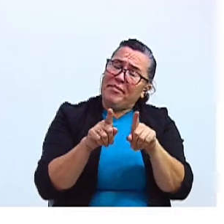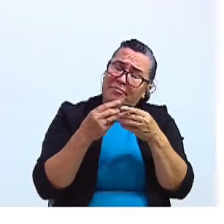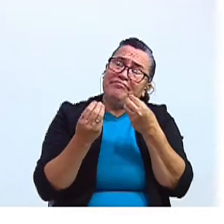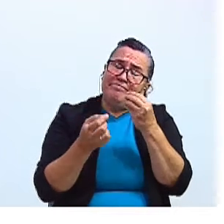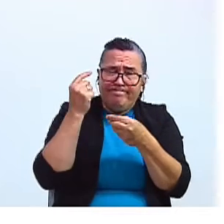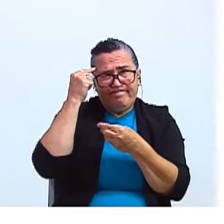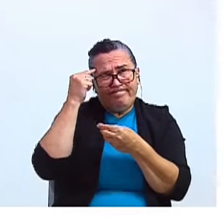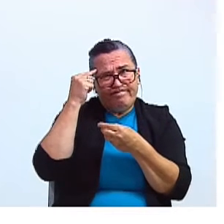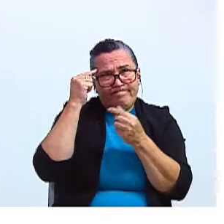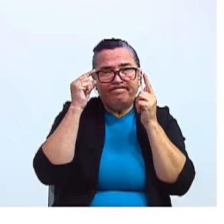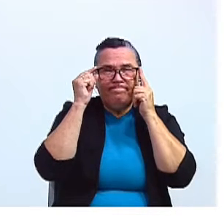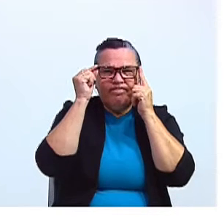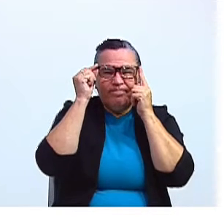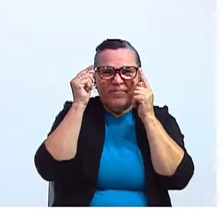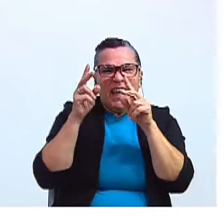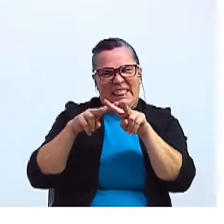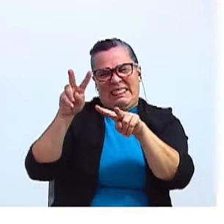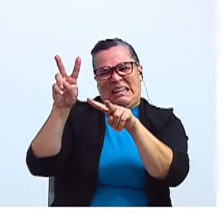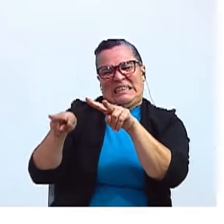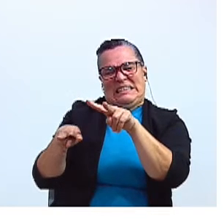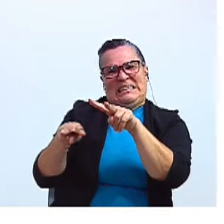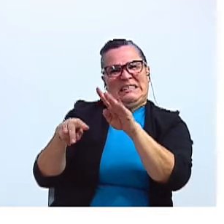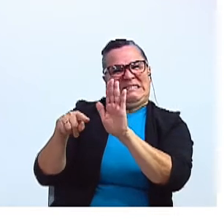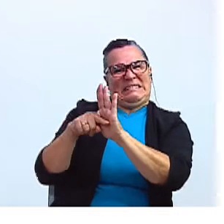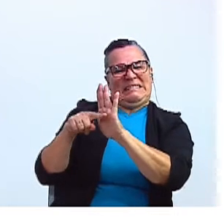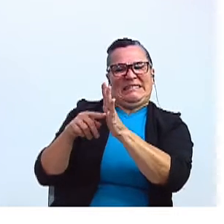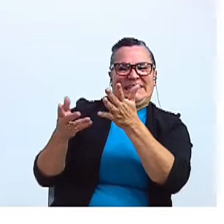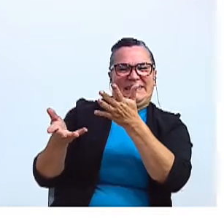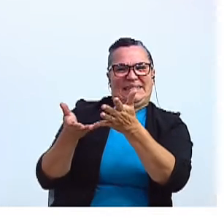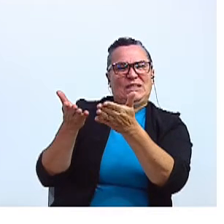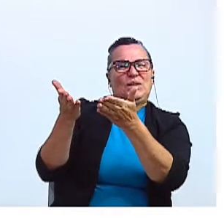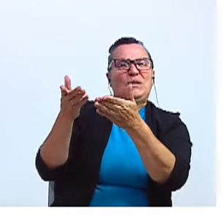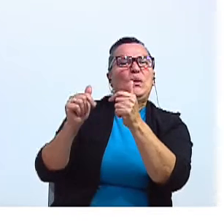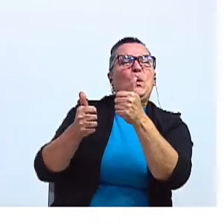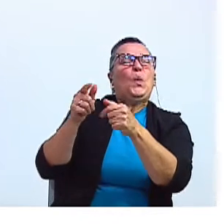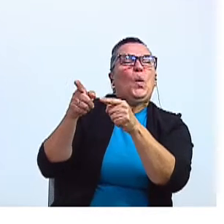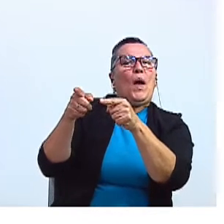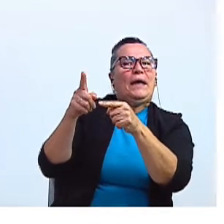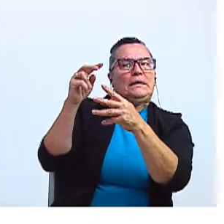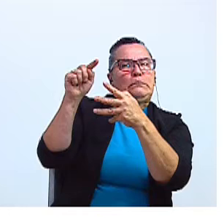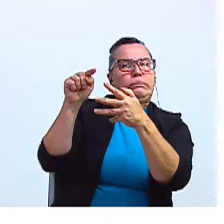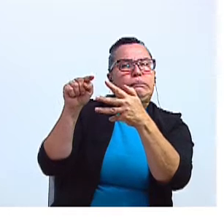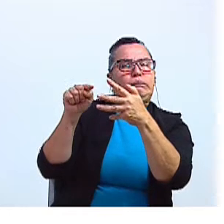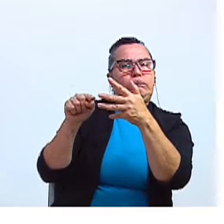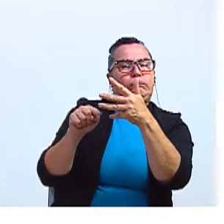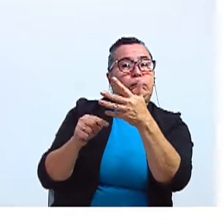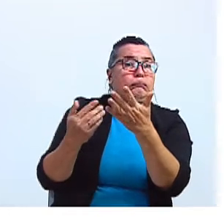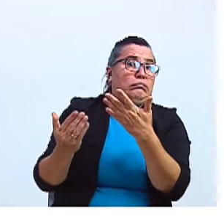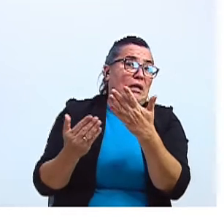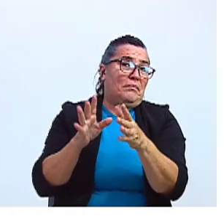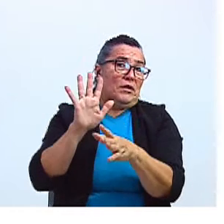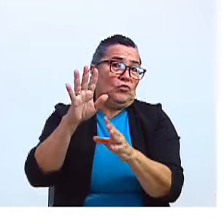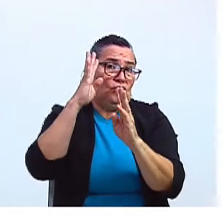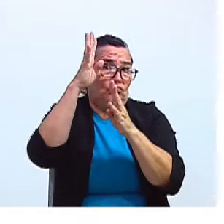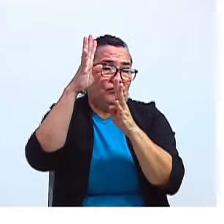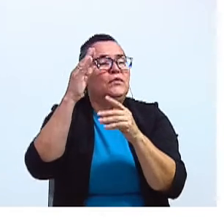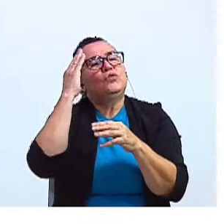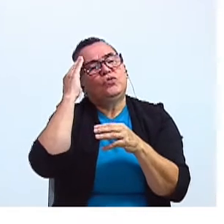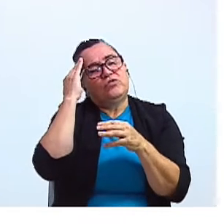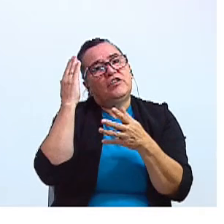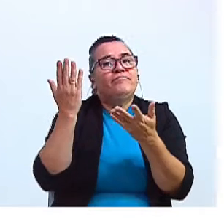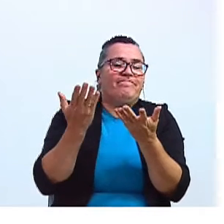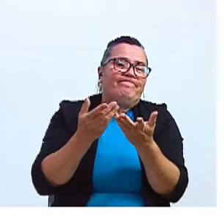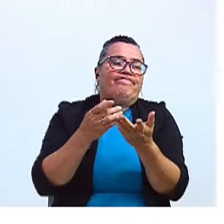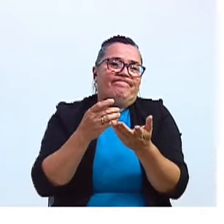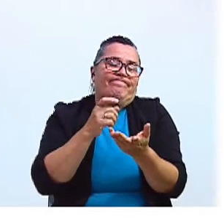think about some disadvantages. What could be some disadvantages your invention may have? I know this is hard